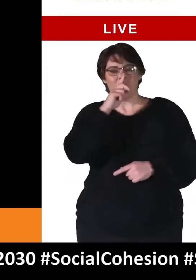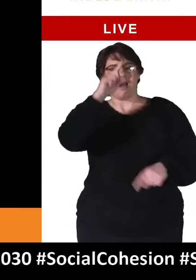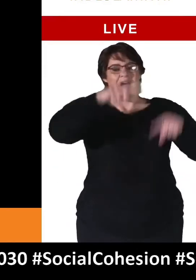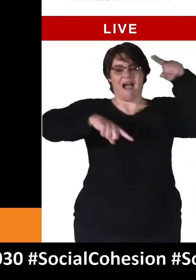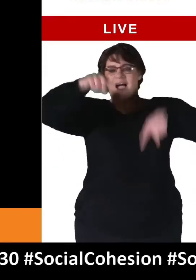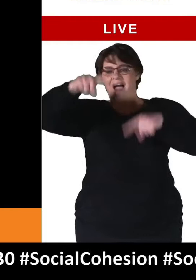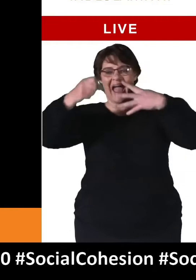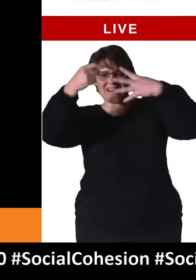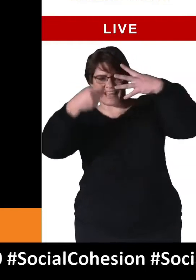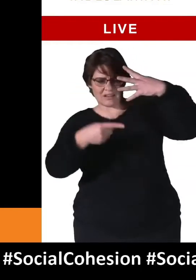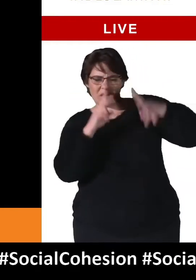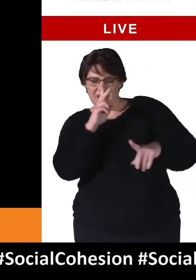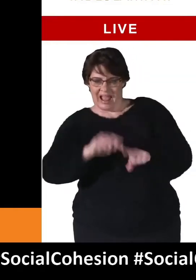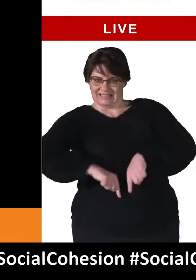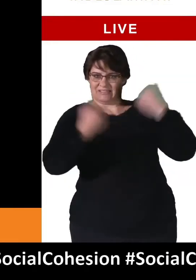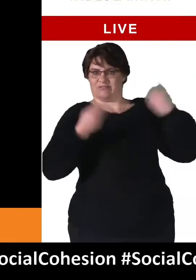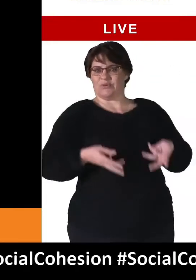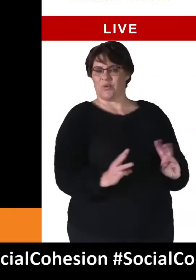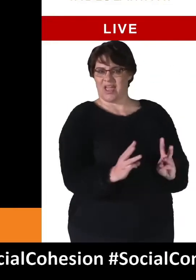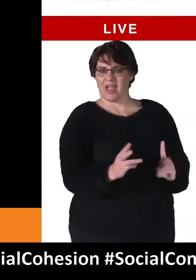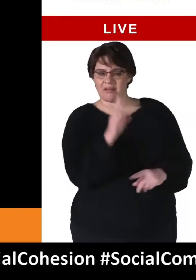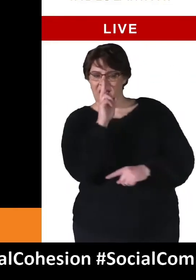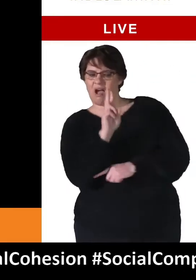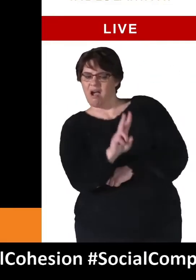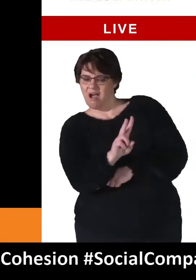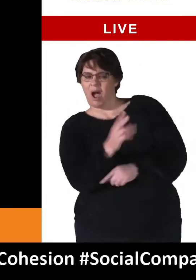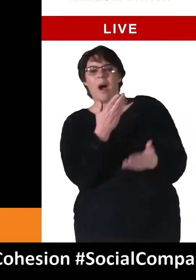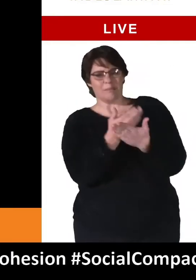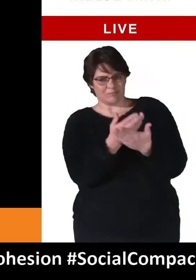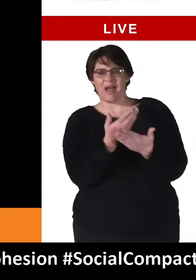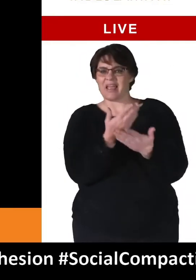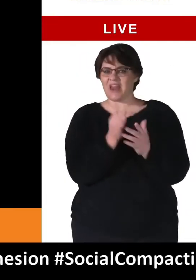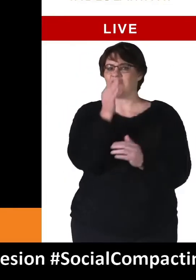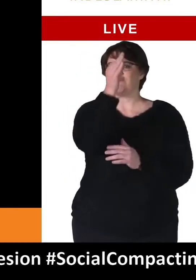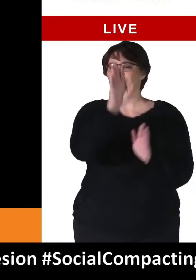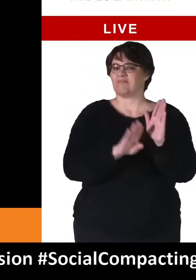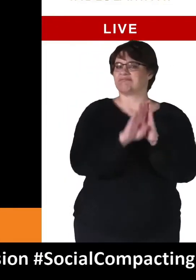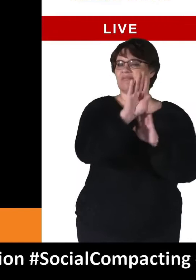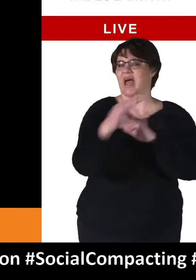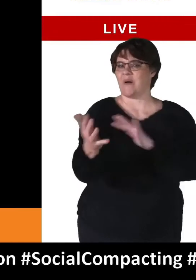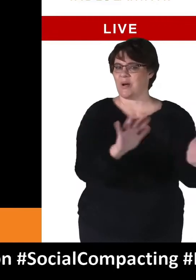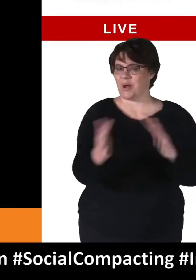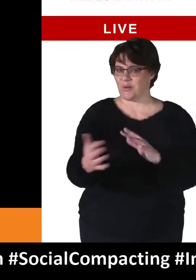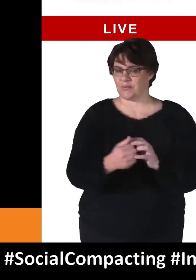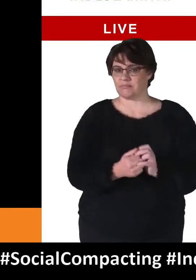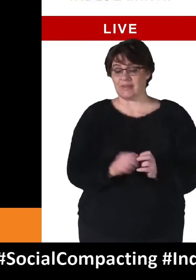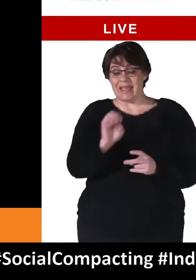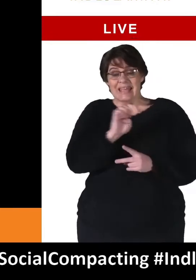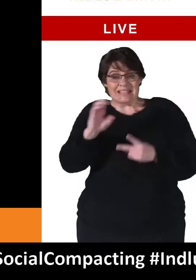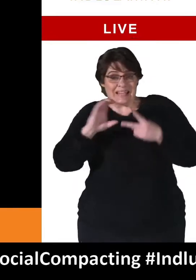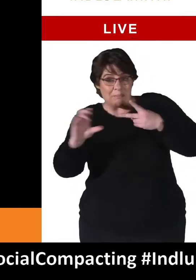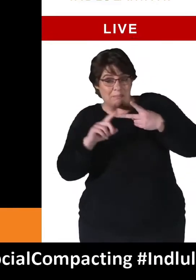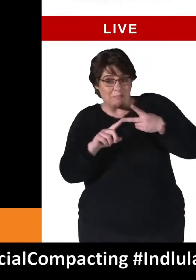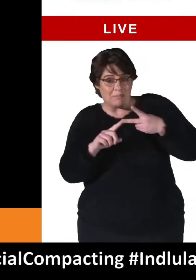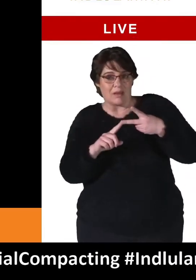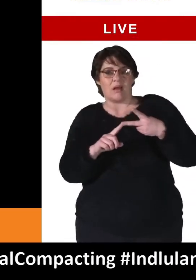indicators can allow us to see things differently and to observe potential for different future paths. The Eastern Cape,